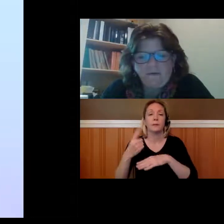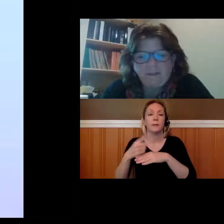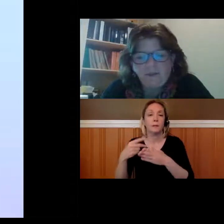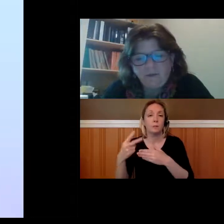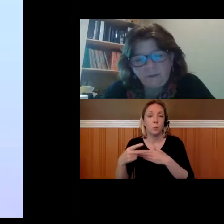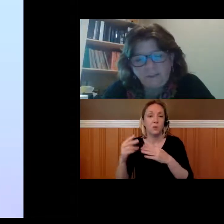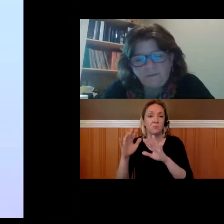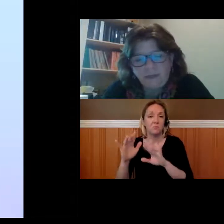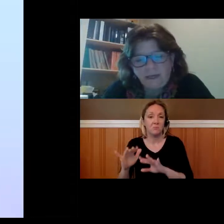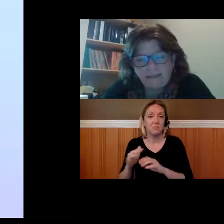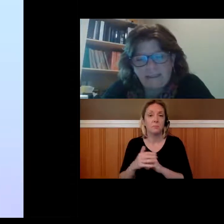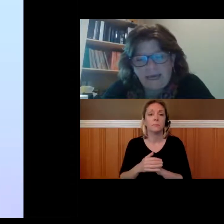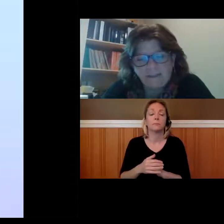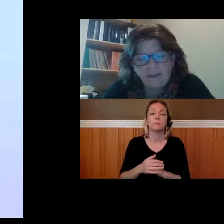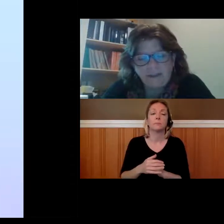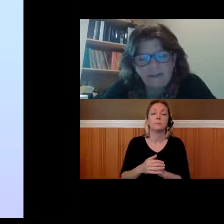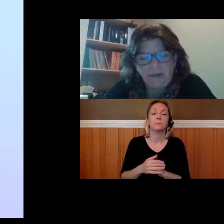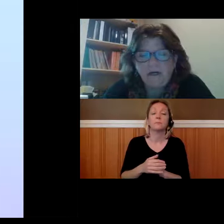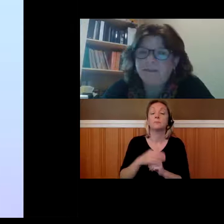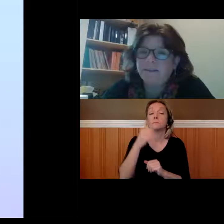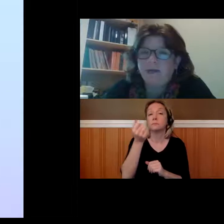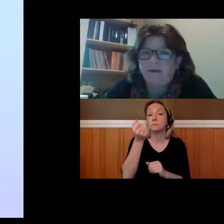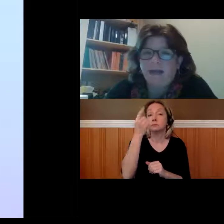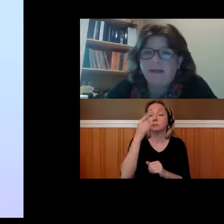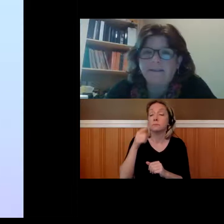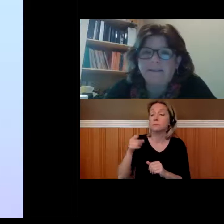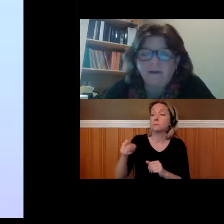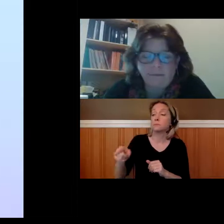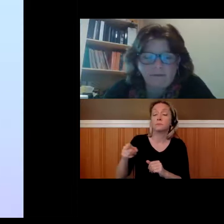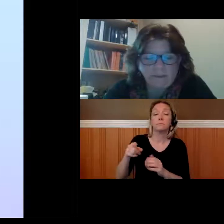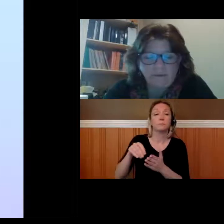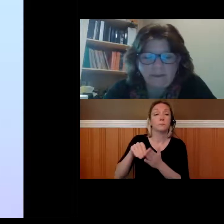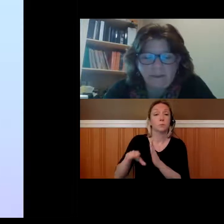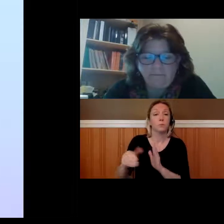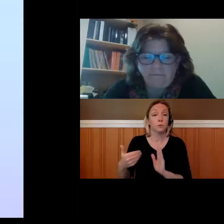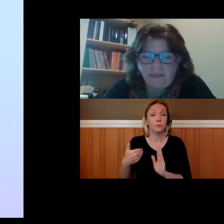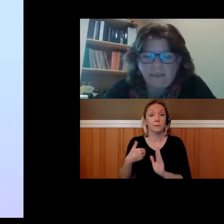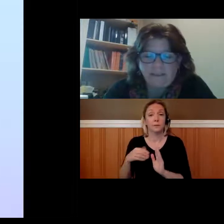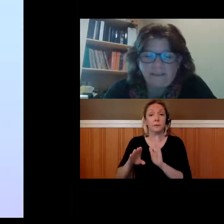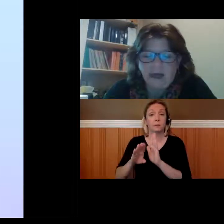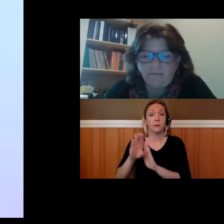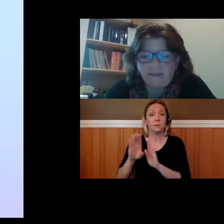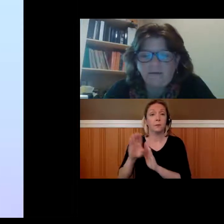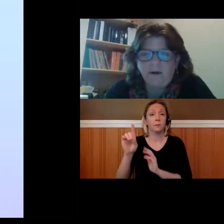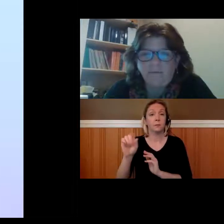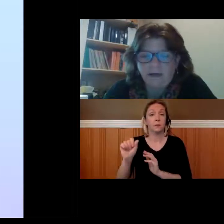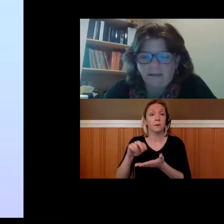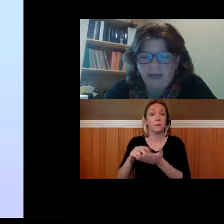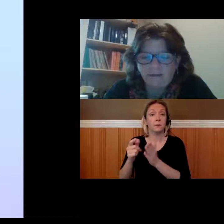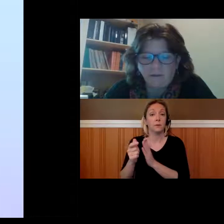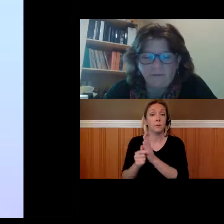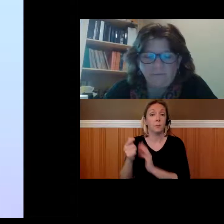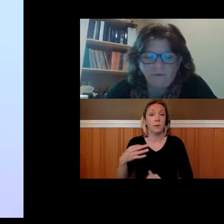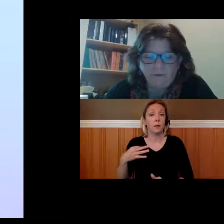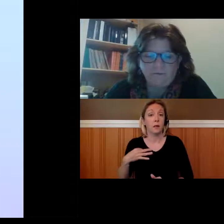Families also need to realize that just because a child has a developmental disability does not mean they're automatically eligible